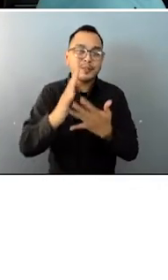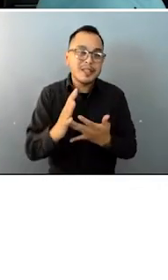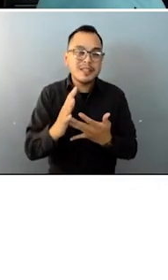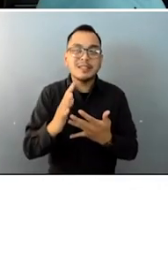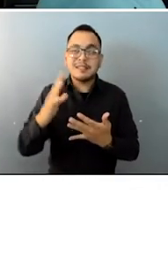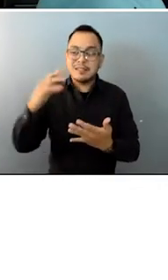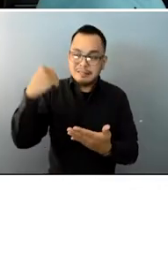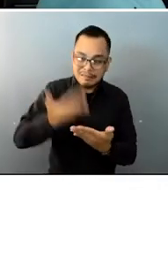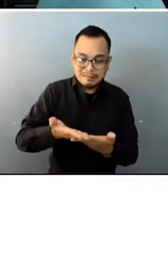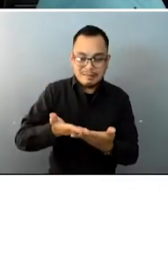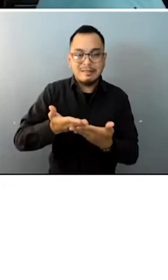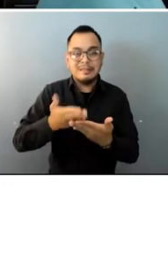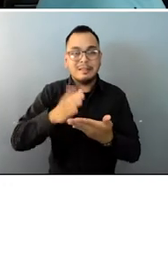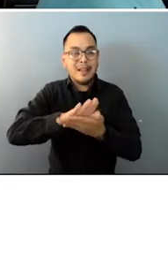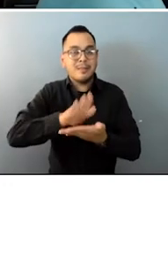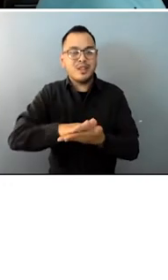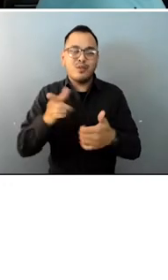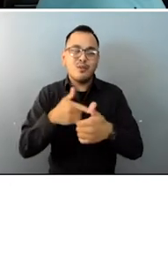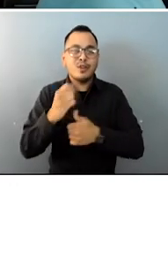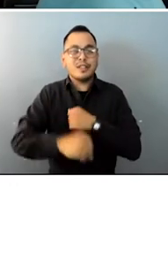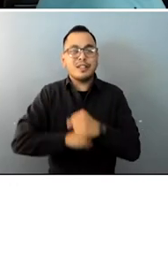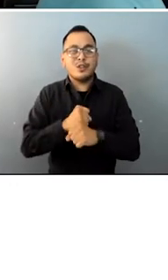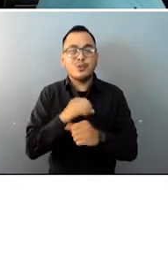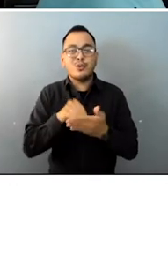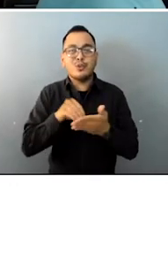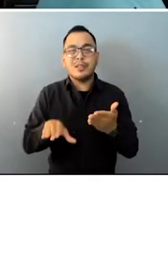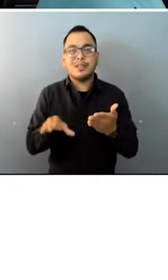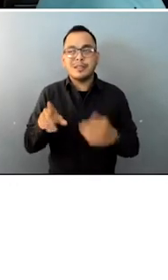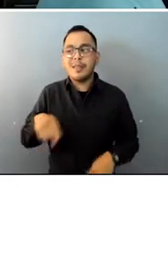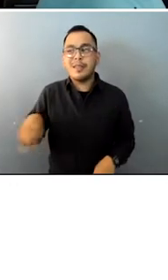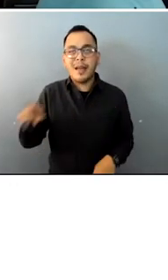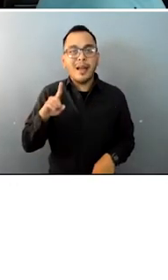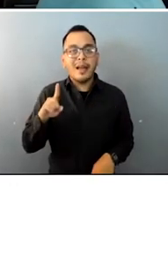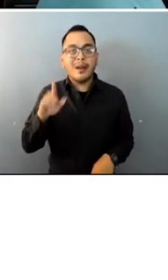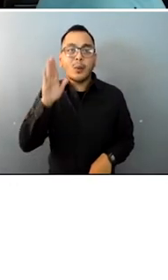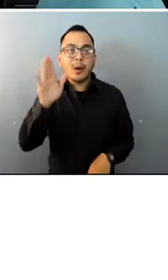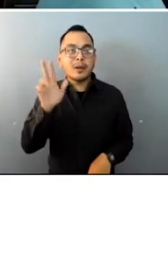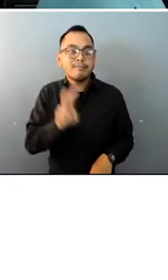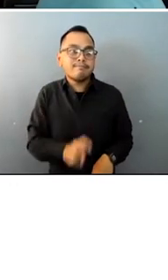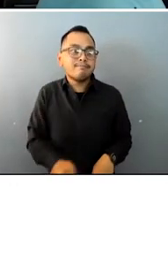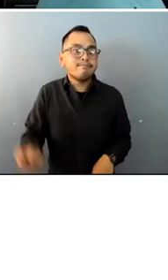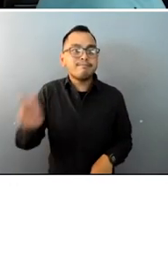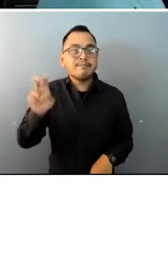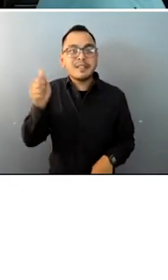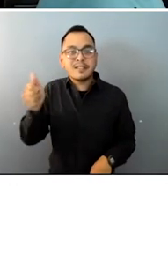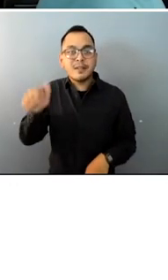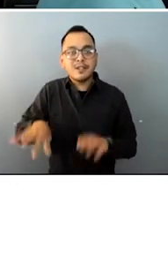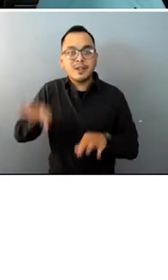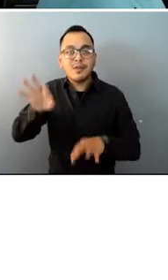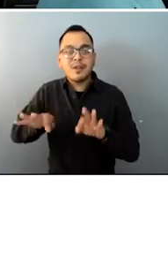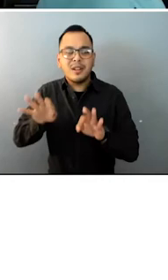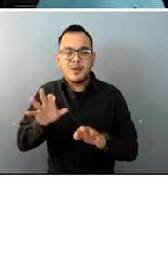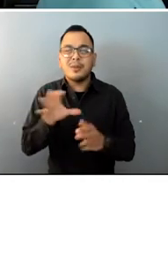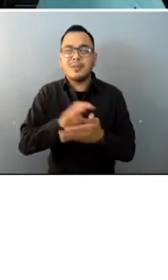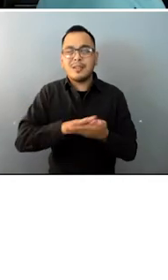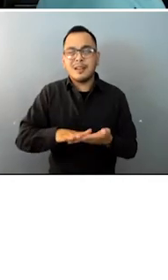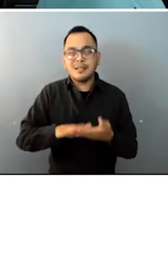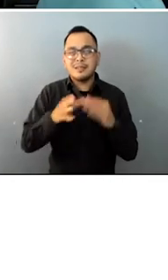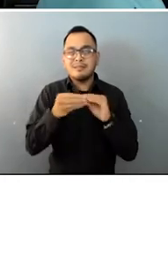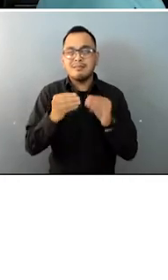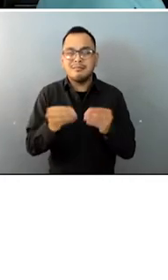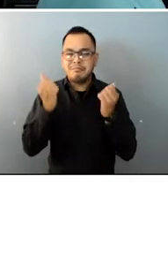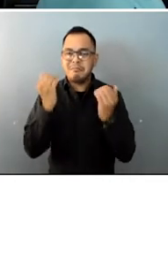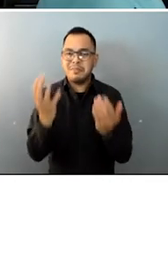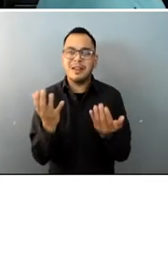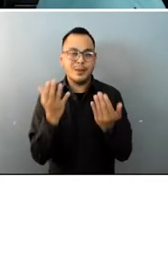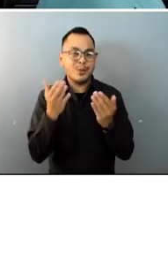freshmen arriving on campus as first year students and about to take that journey of self-discovery. And it's a nice analogy in a lot